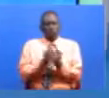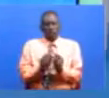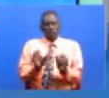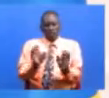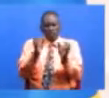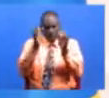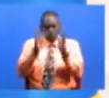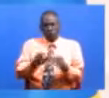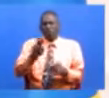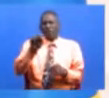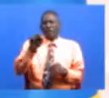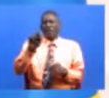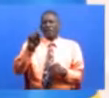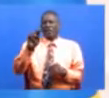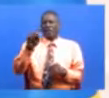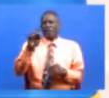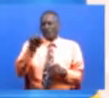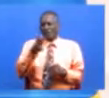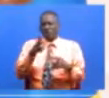Rwanda.